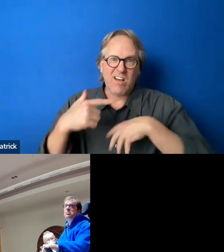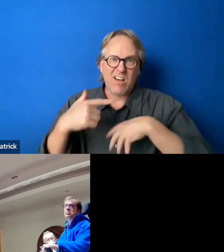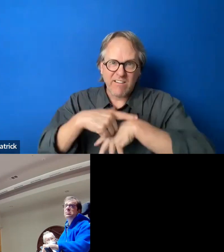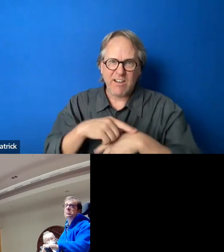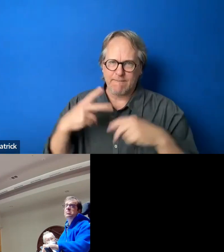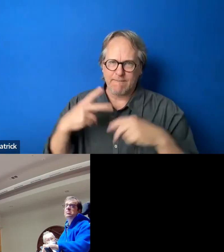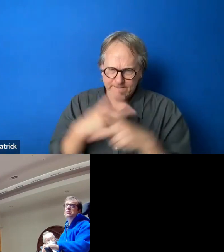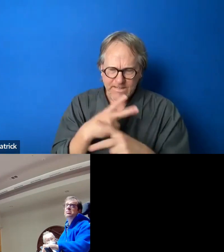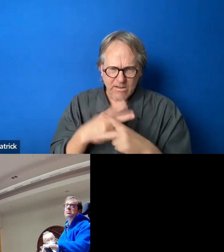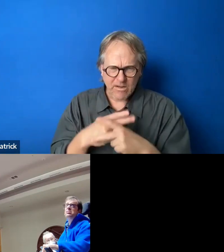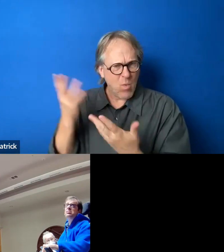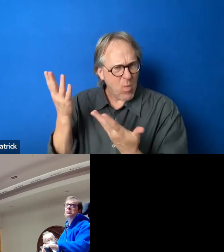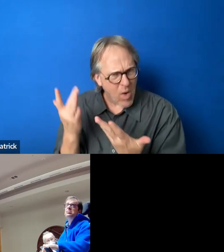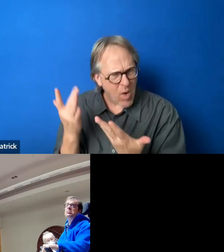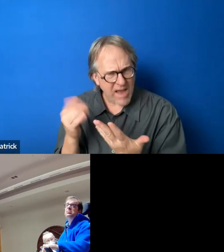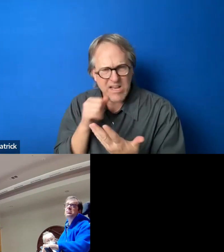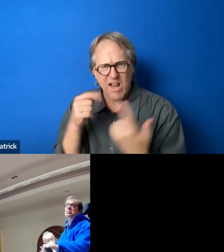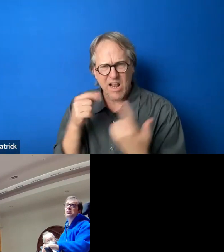figure out